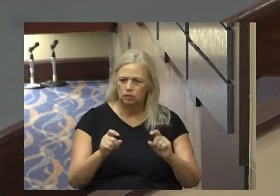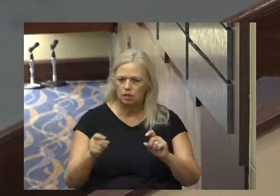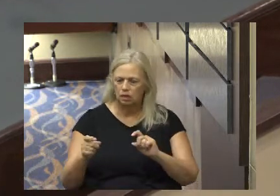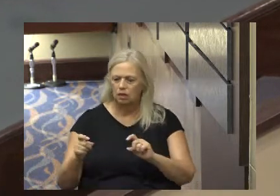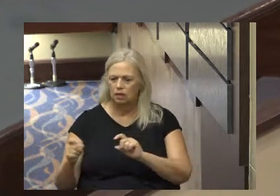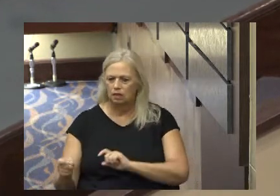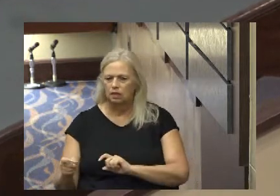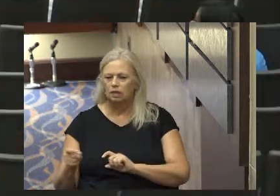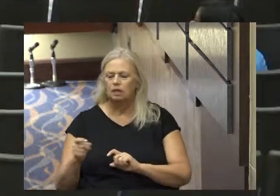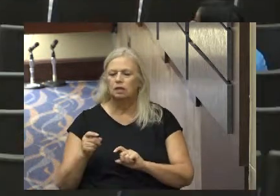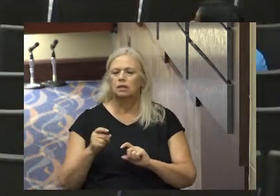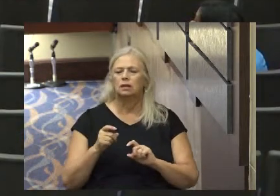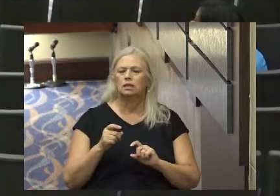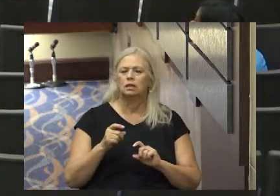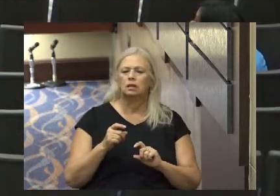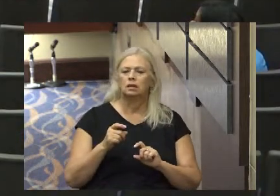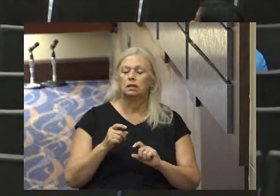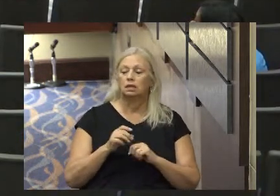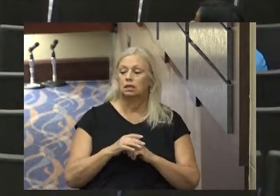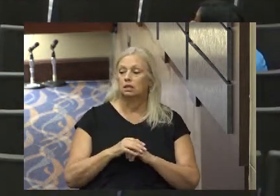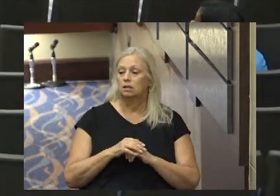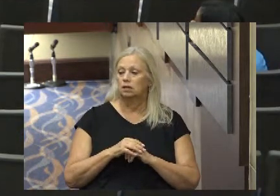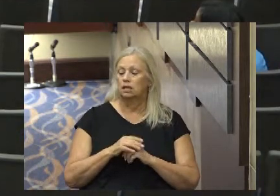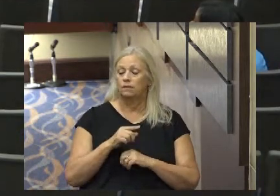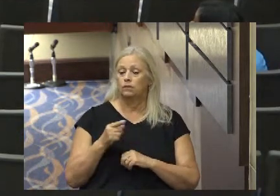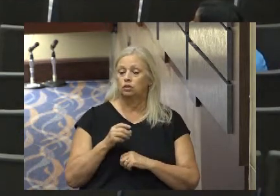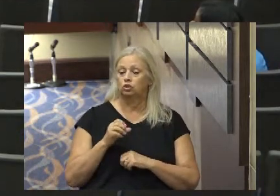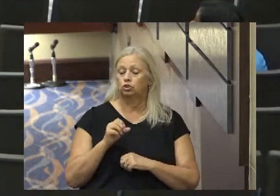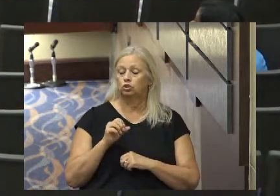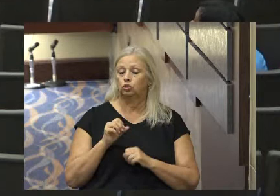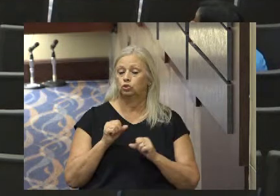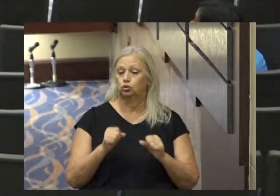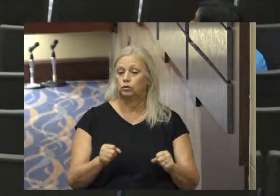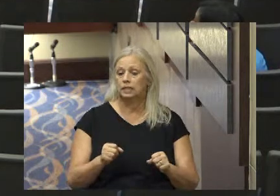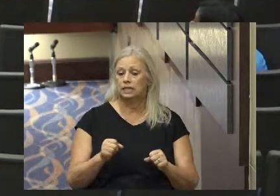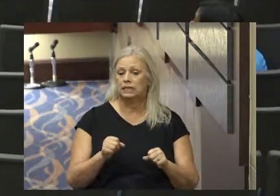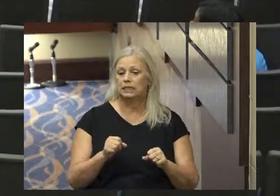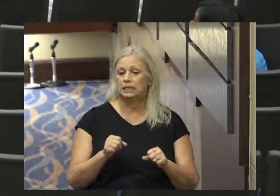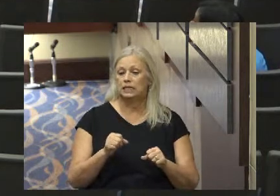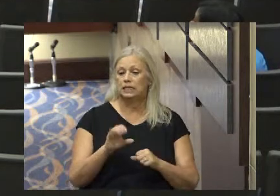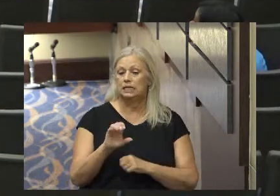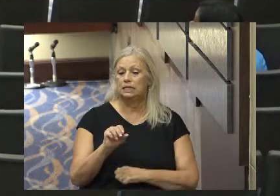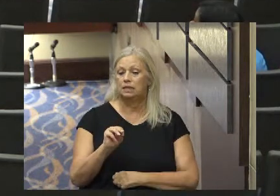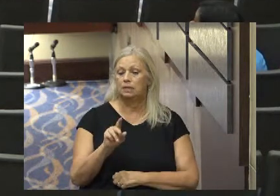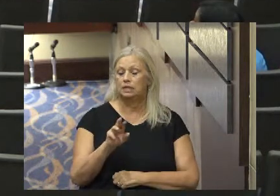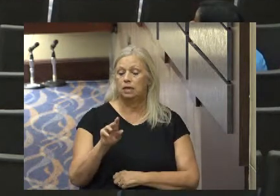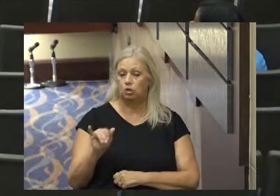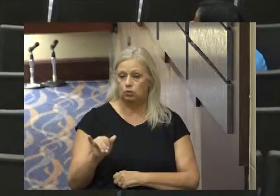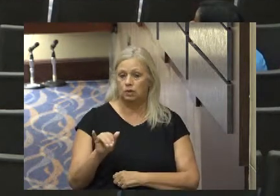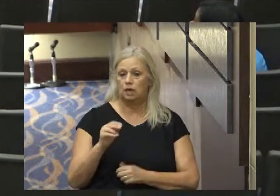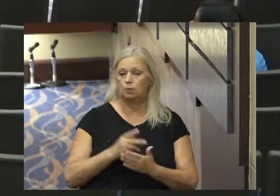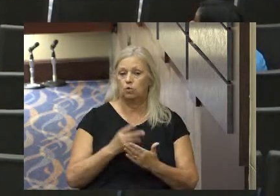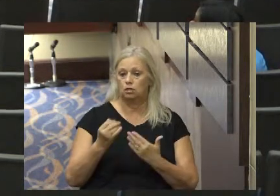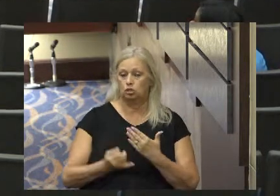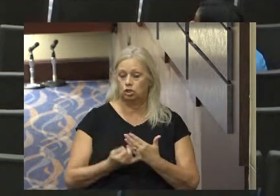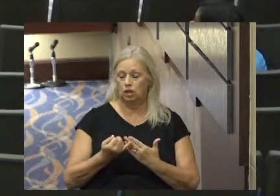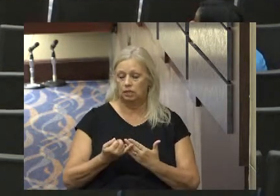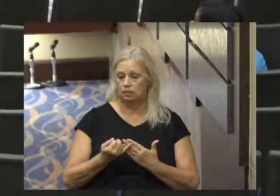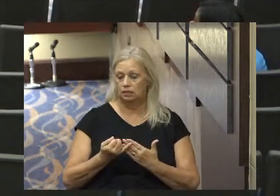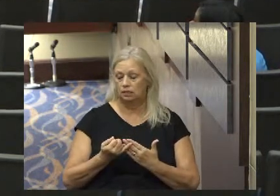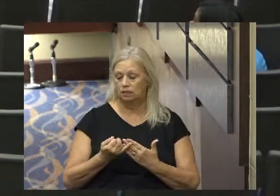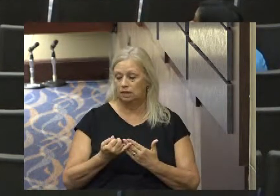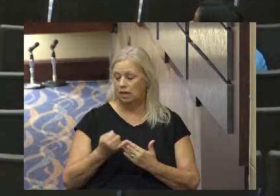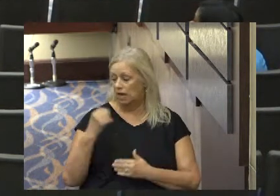our First Street Cemetery project. That was my concern. Absolutely. I didn't realize we were